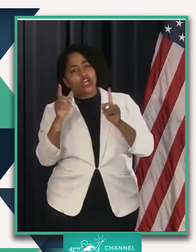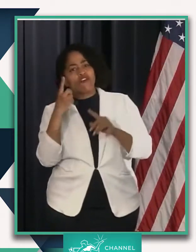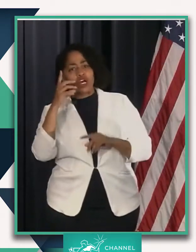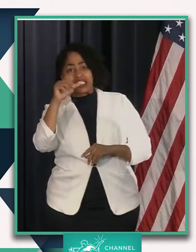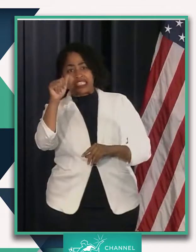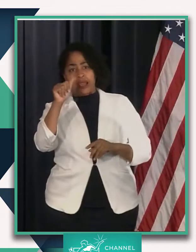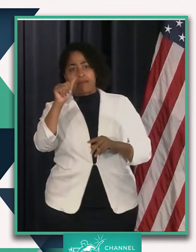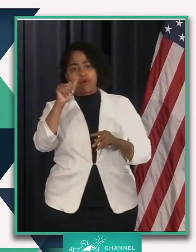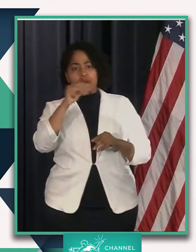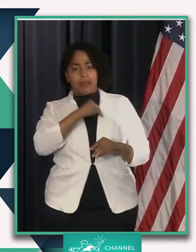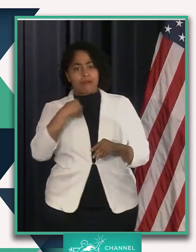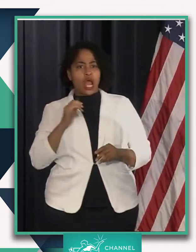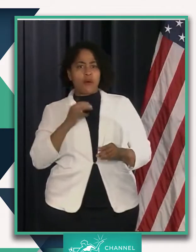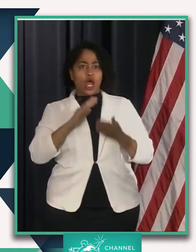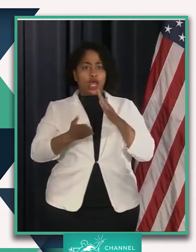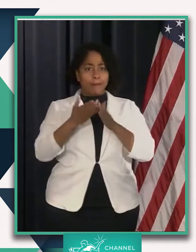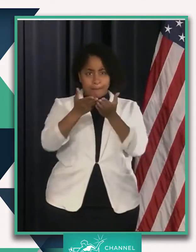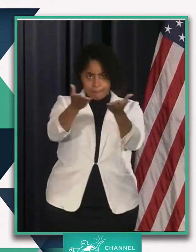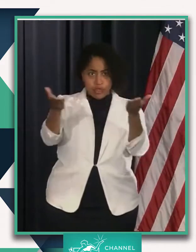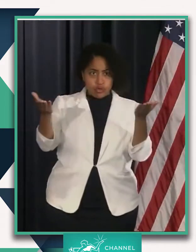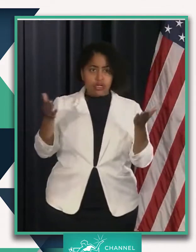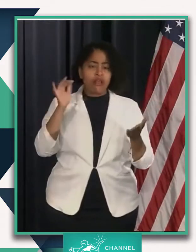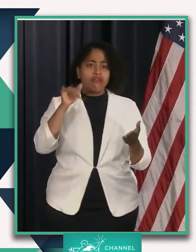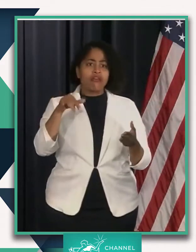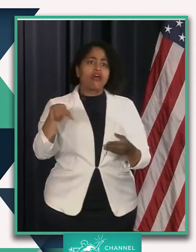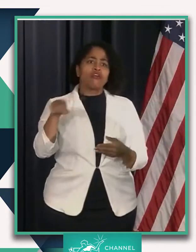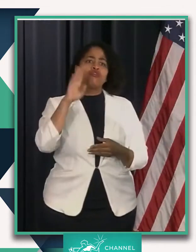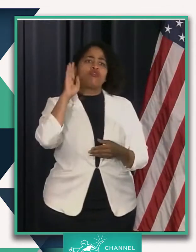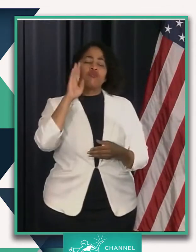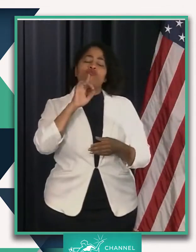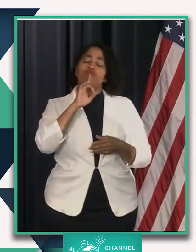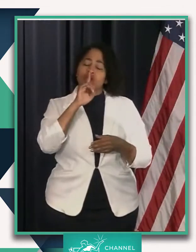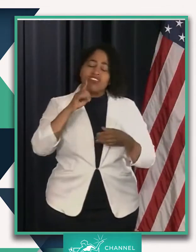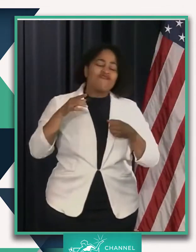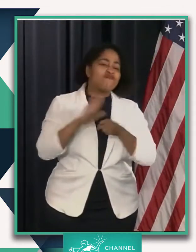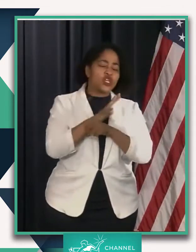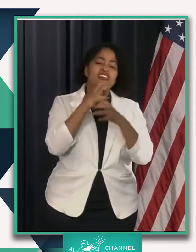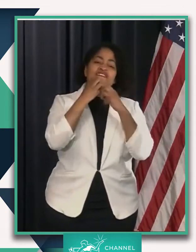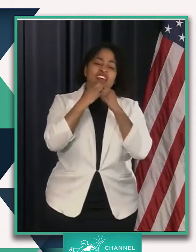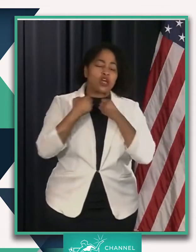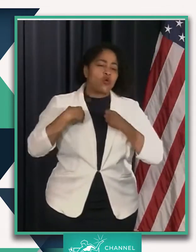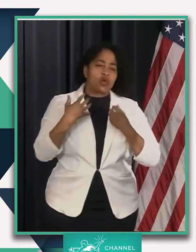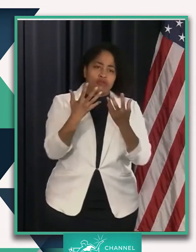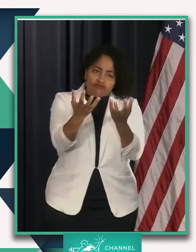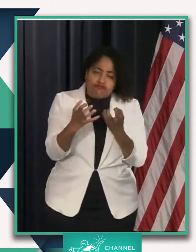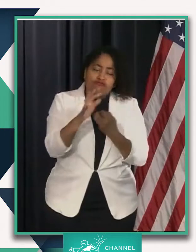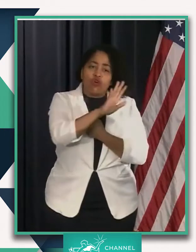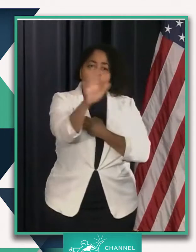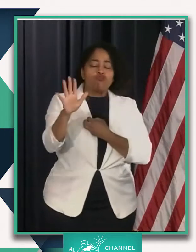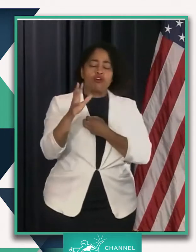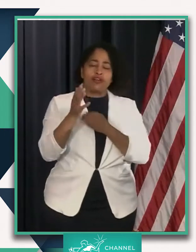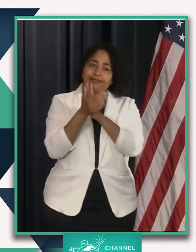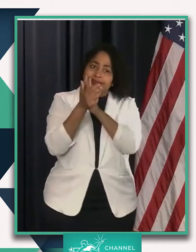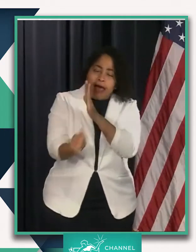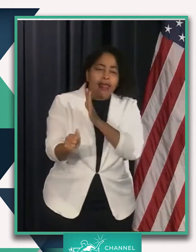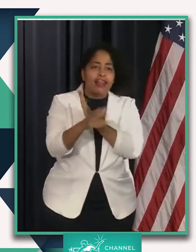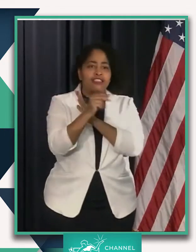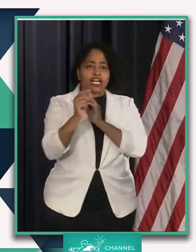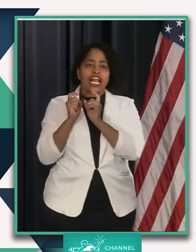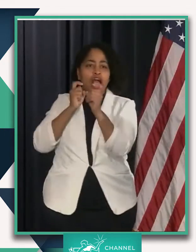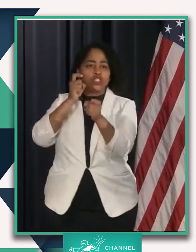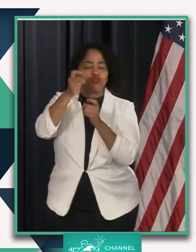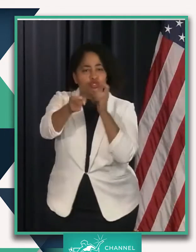disabled members of our community that they were fully valued, that we wanted their talents and their contributions,